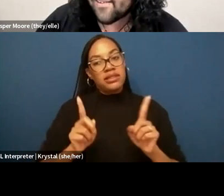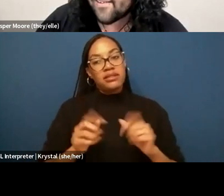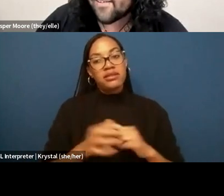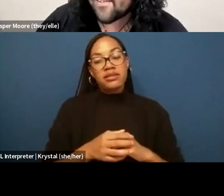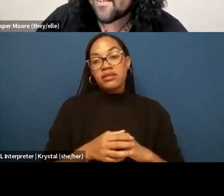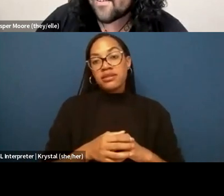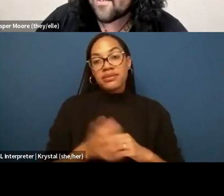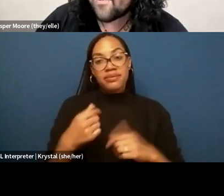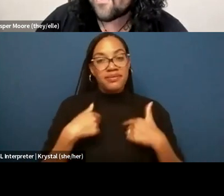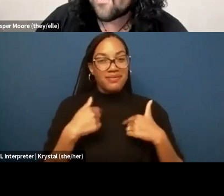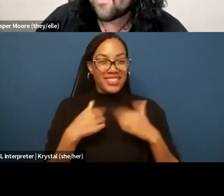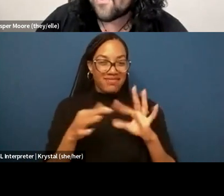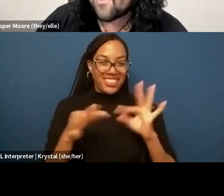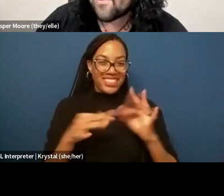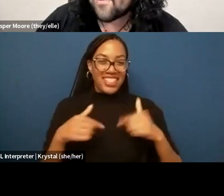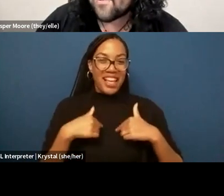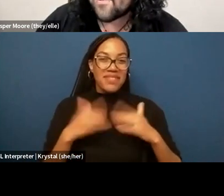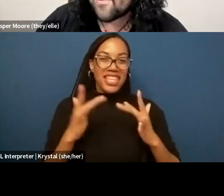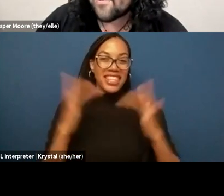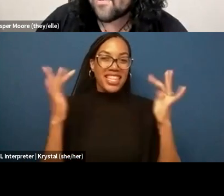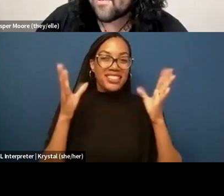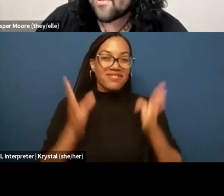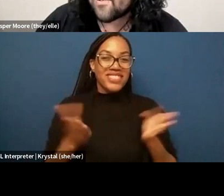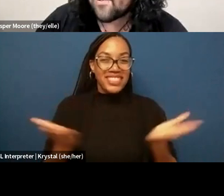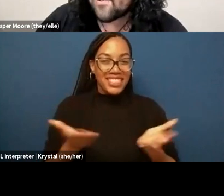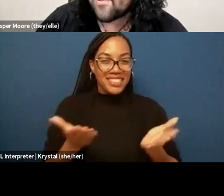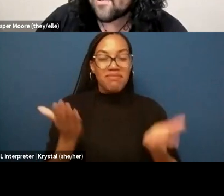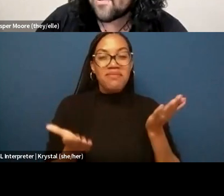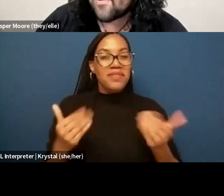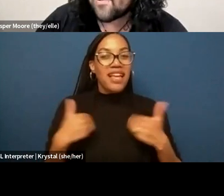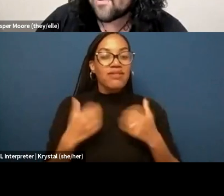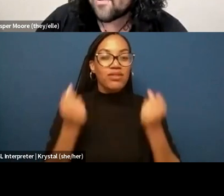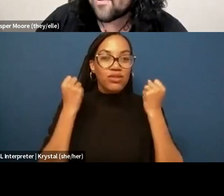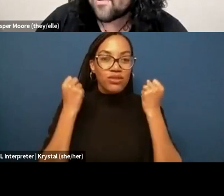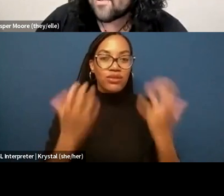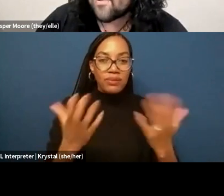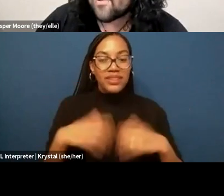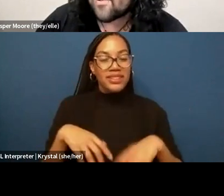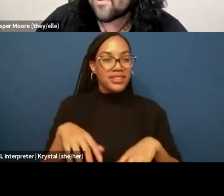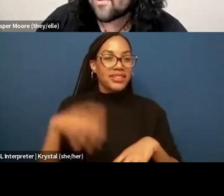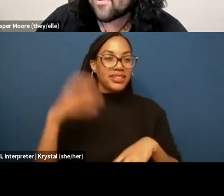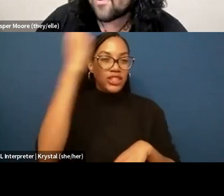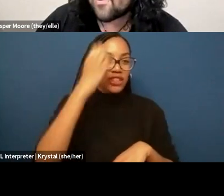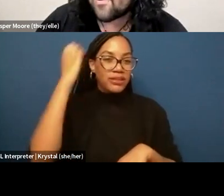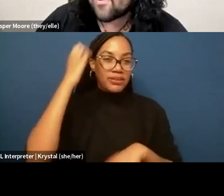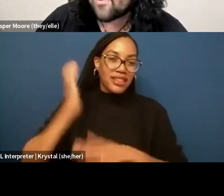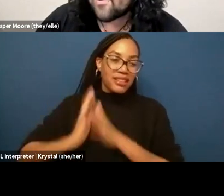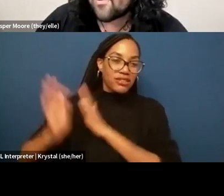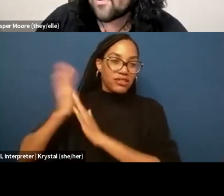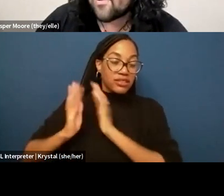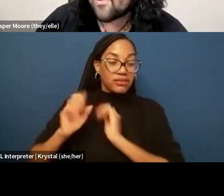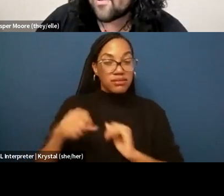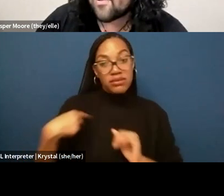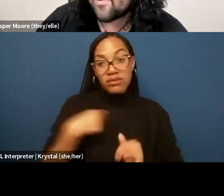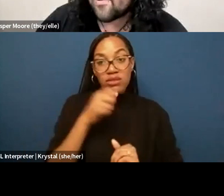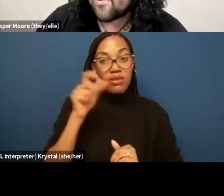one of the like lightest skinned people here who probably has a big load of European ancestry, like, yeah,